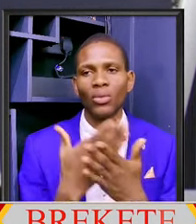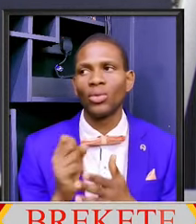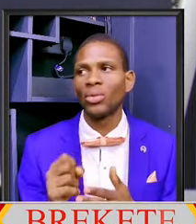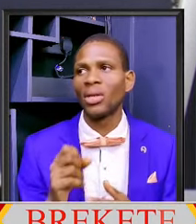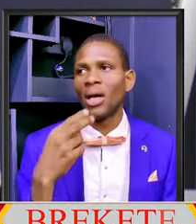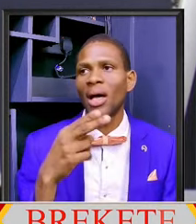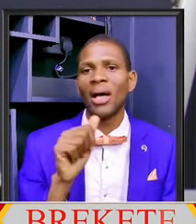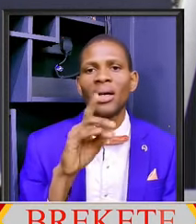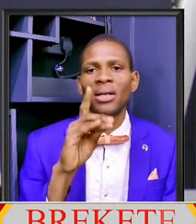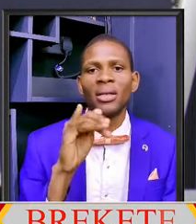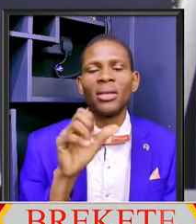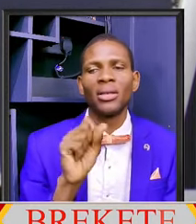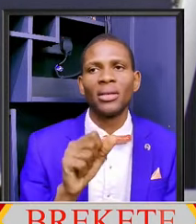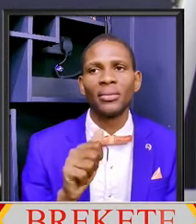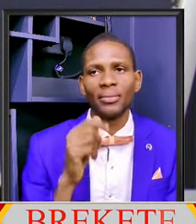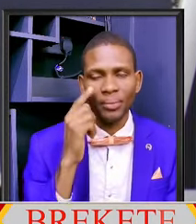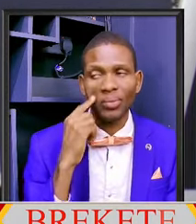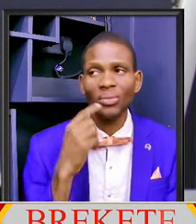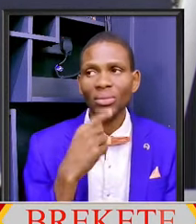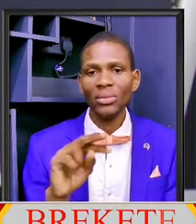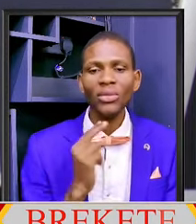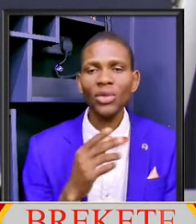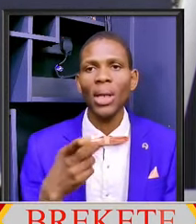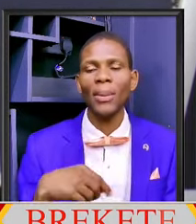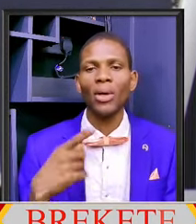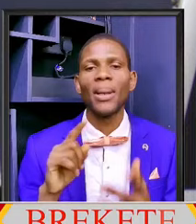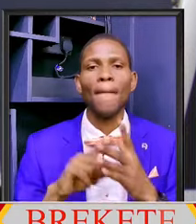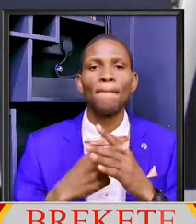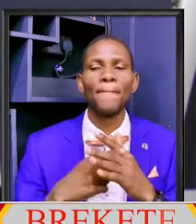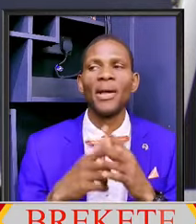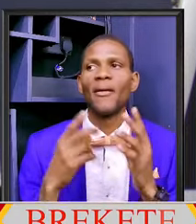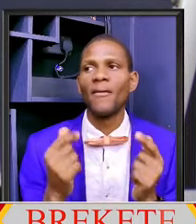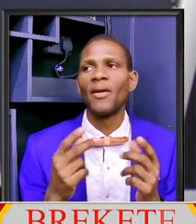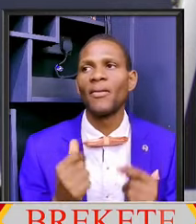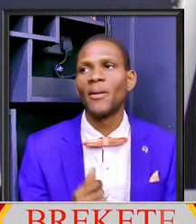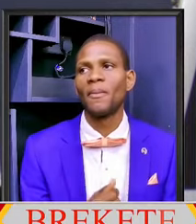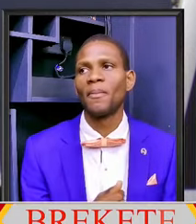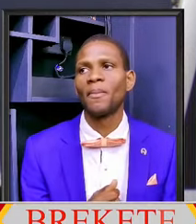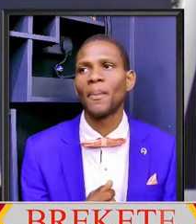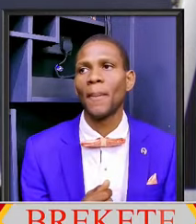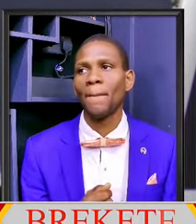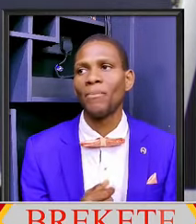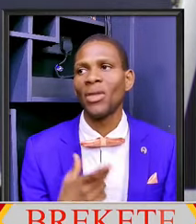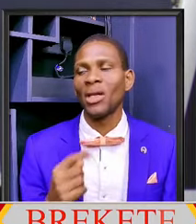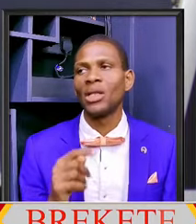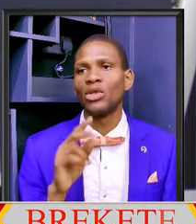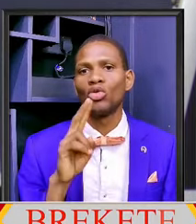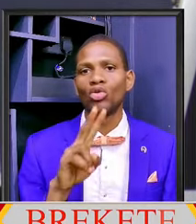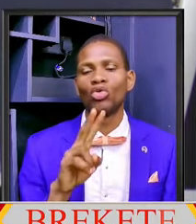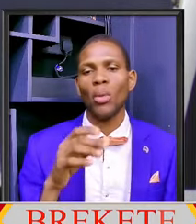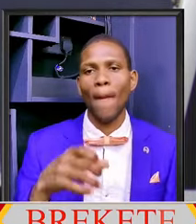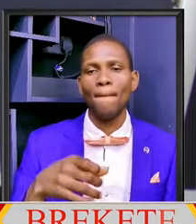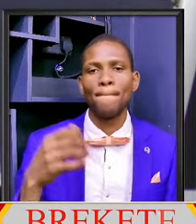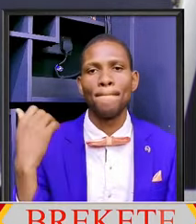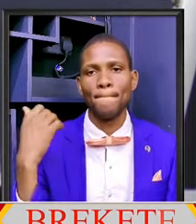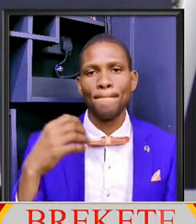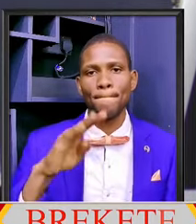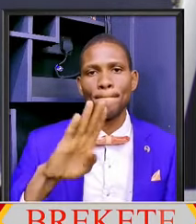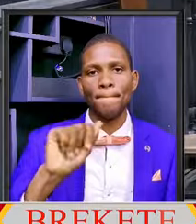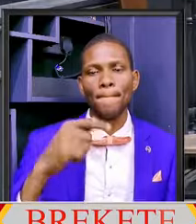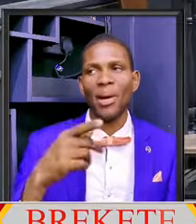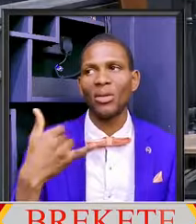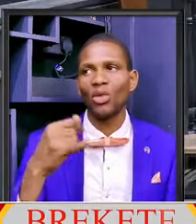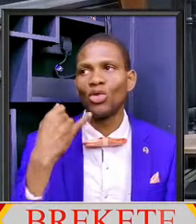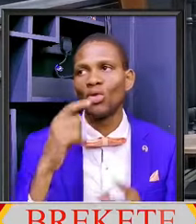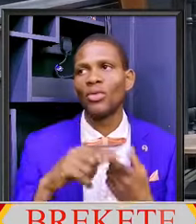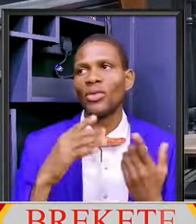Hadizat, tell us about the beans quickly. The two bags suppose don't finish by now. It